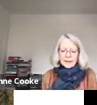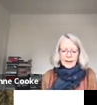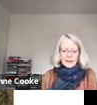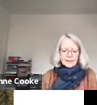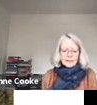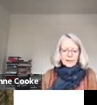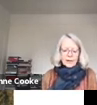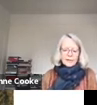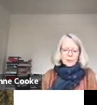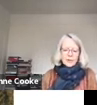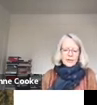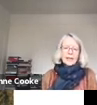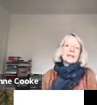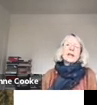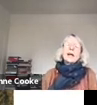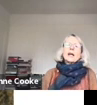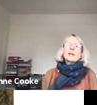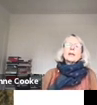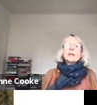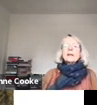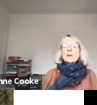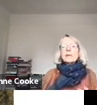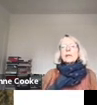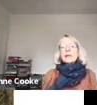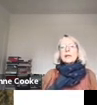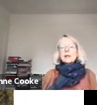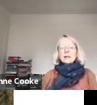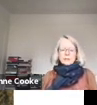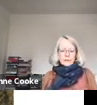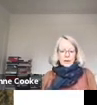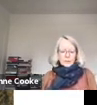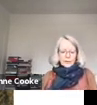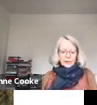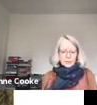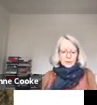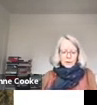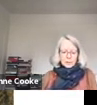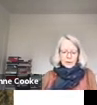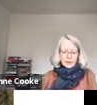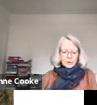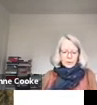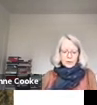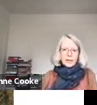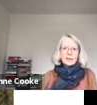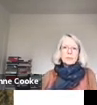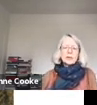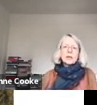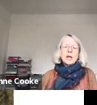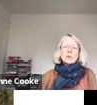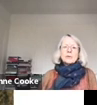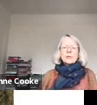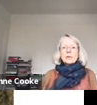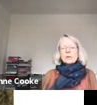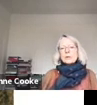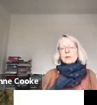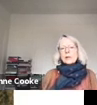quirks as signifiers of personality. And I'm thinking here of, for example, a comparison with Bill Traylor's work,